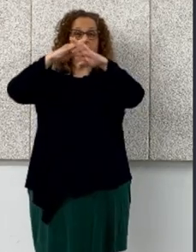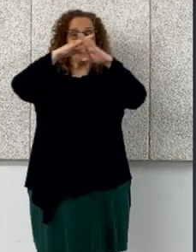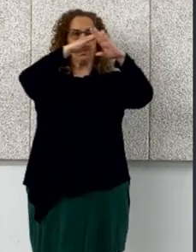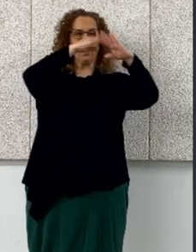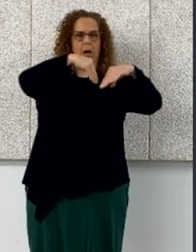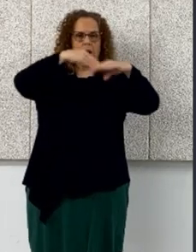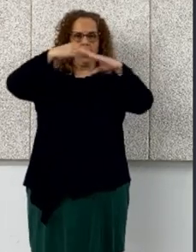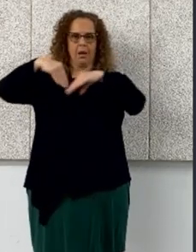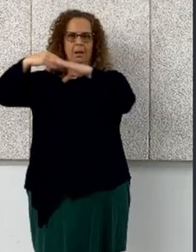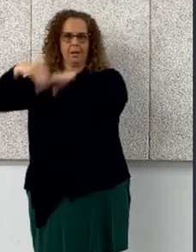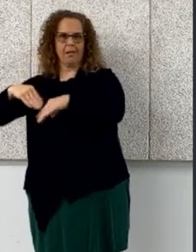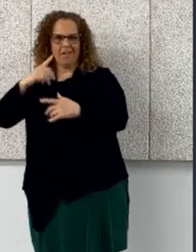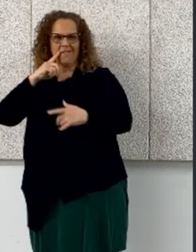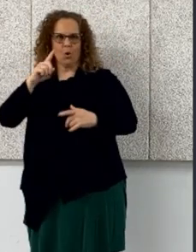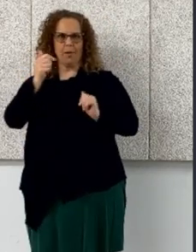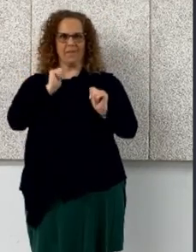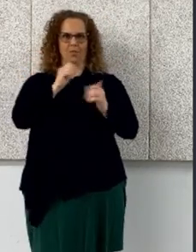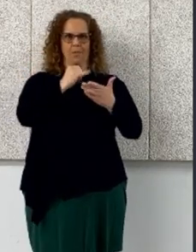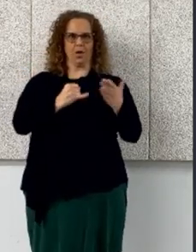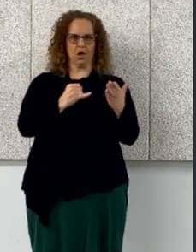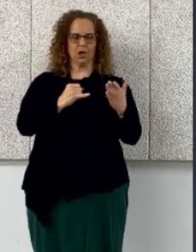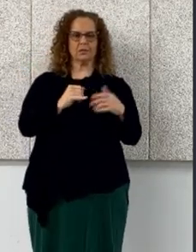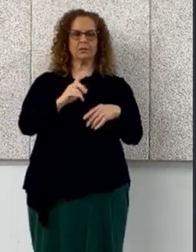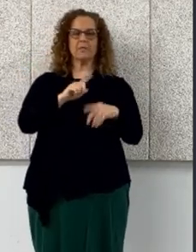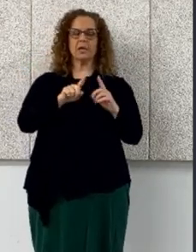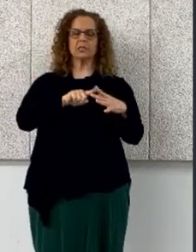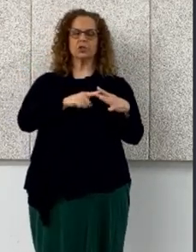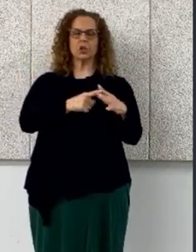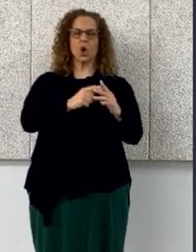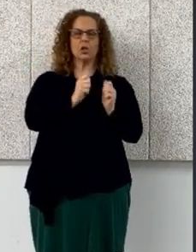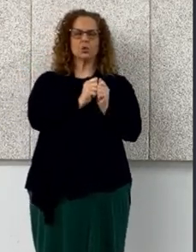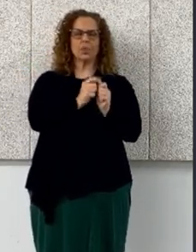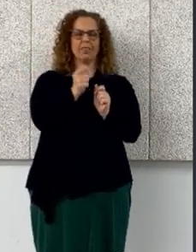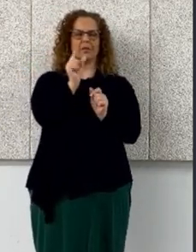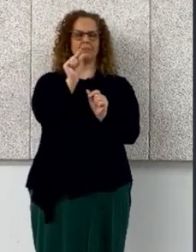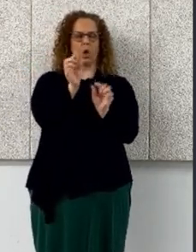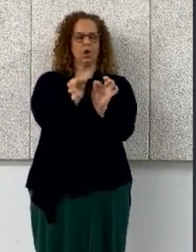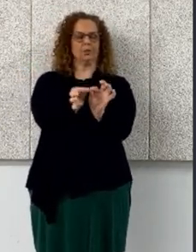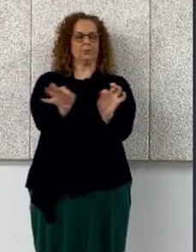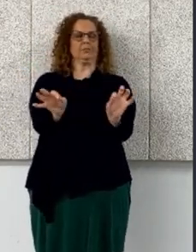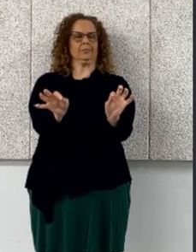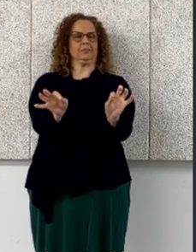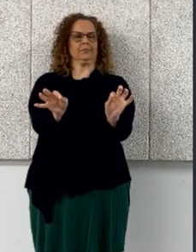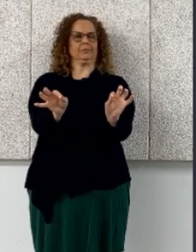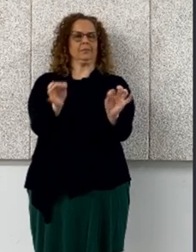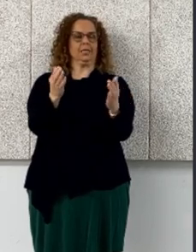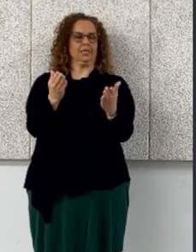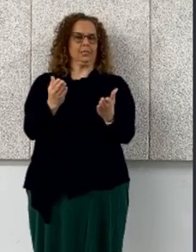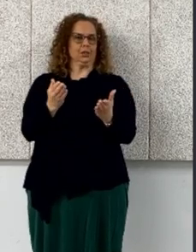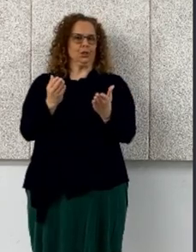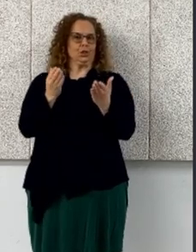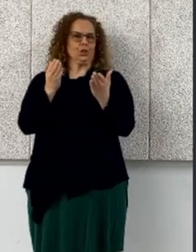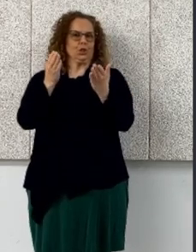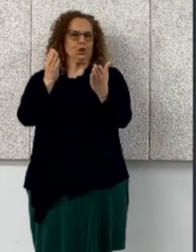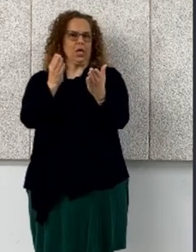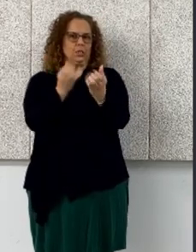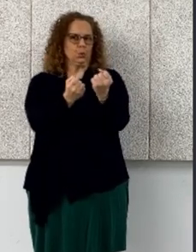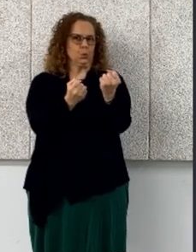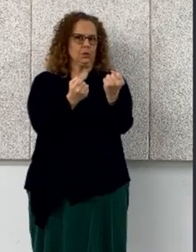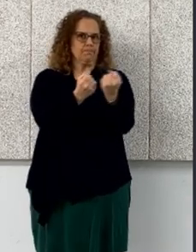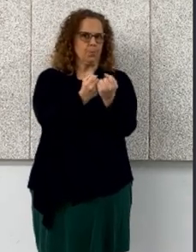for the performing arts. But it starts with this little qualifier, which sort of suggests that we're doing this to support